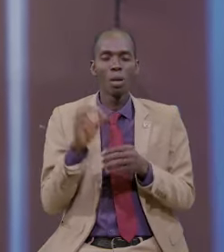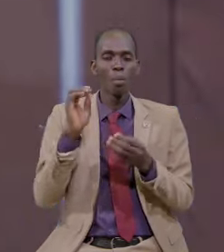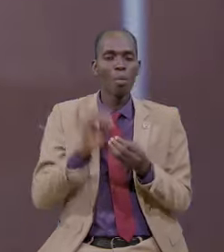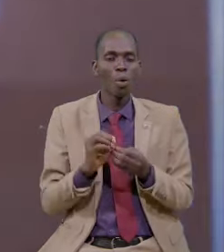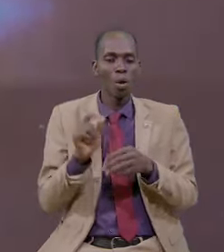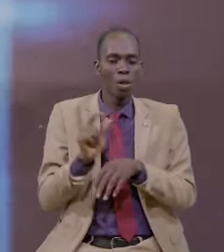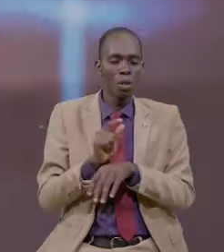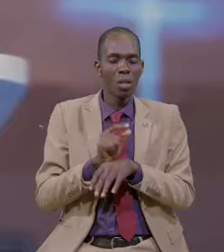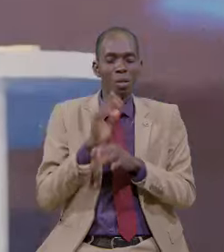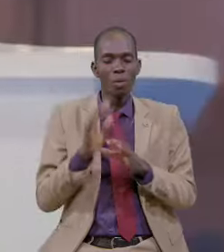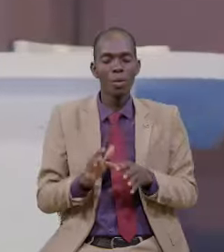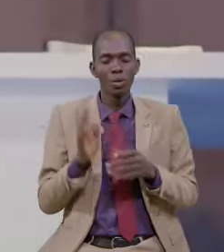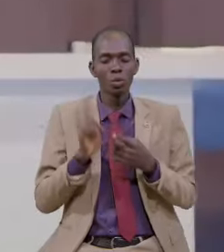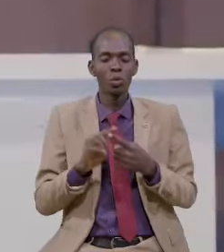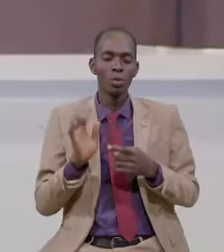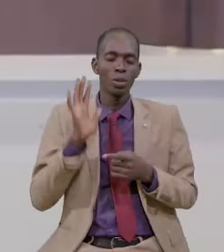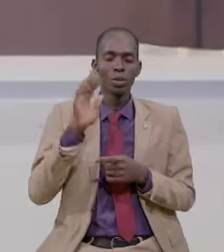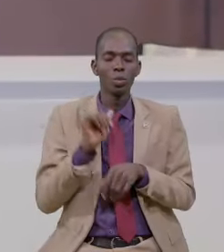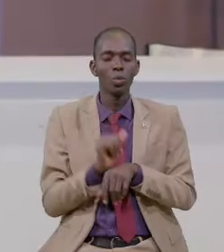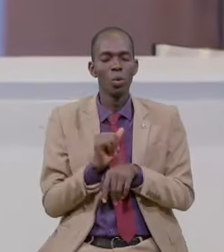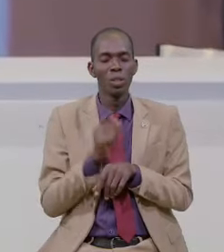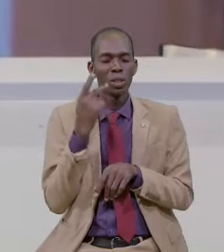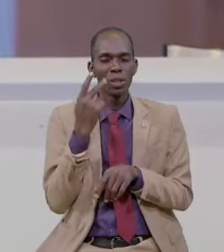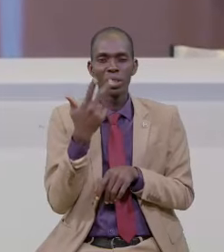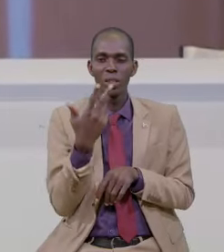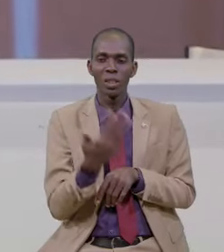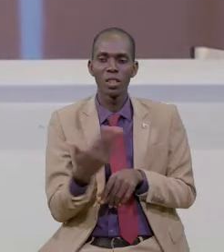into his harvest. Look at three things very quickly.